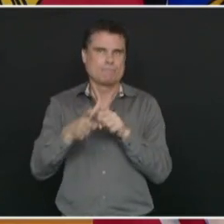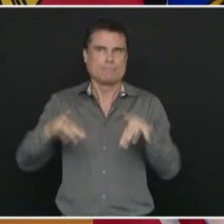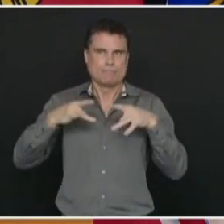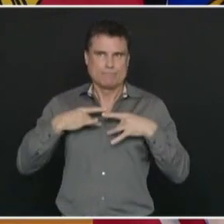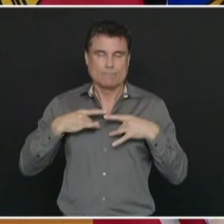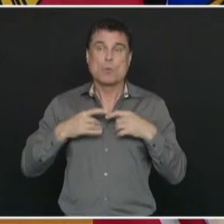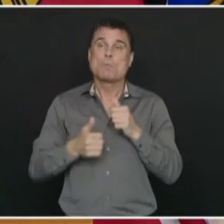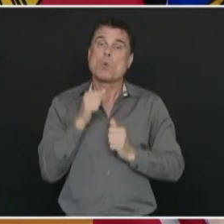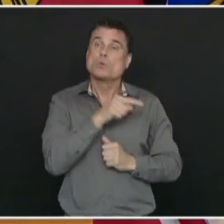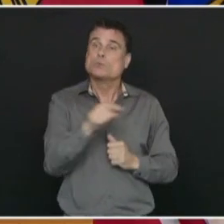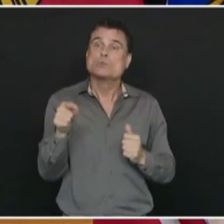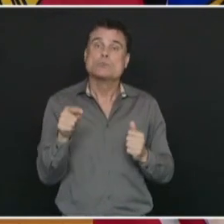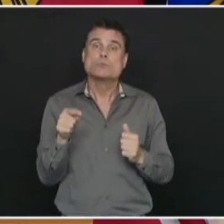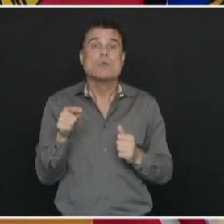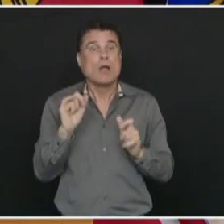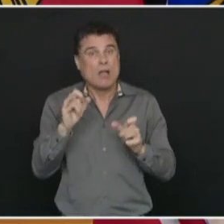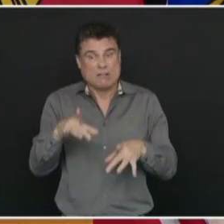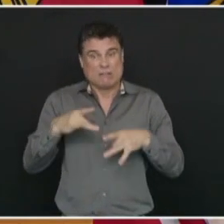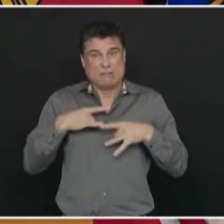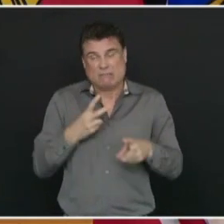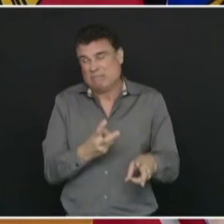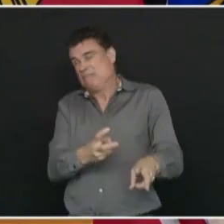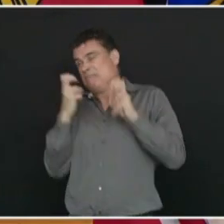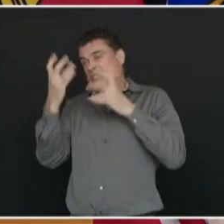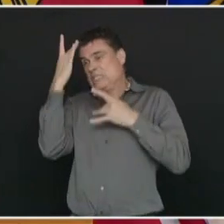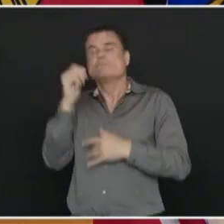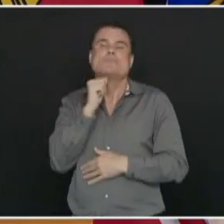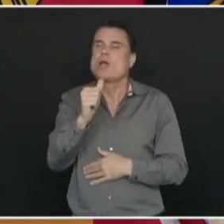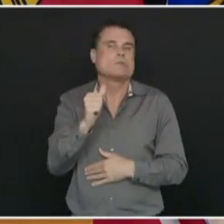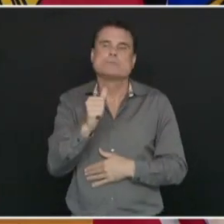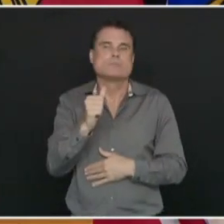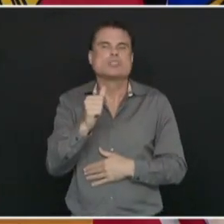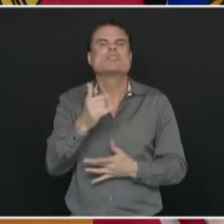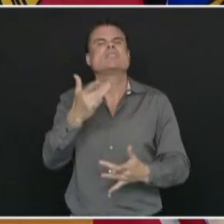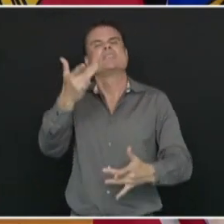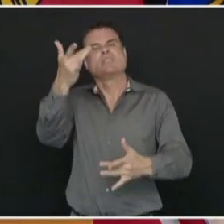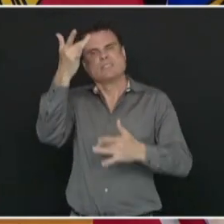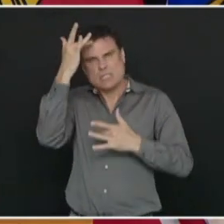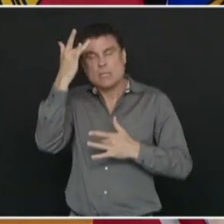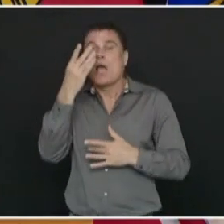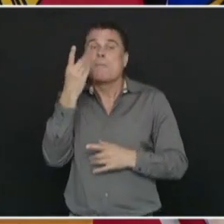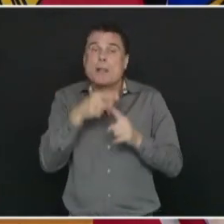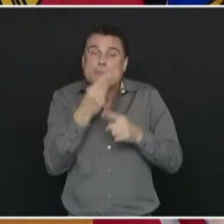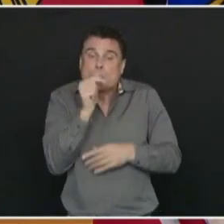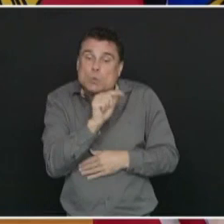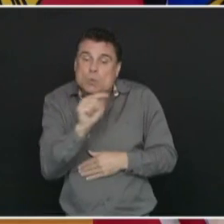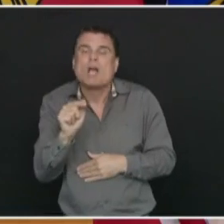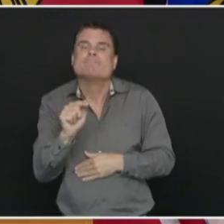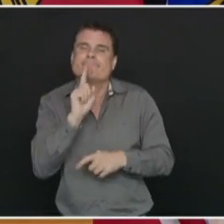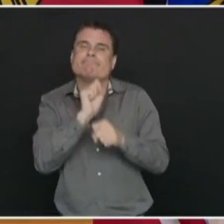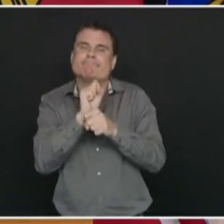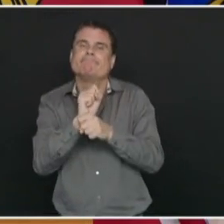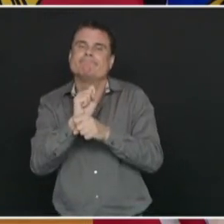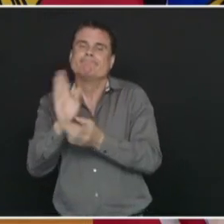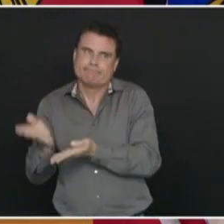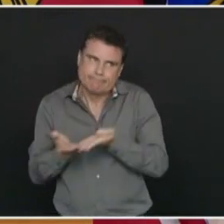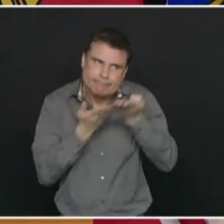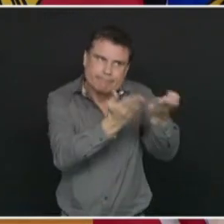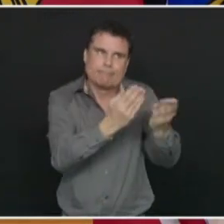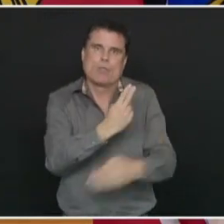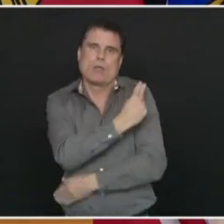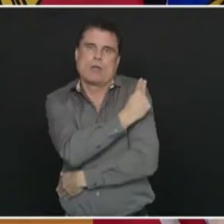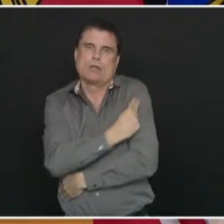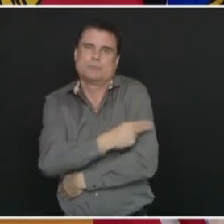Yeah, absolutely. We've been working, as we've talked about from the very beginning, with the First Nations Health Authority,